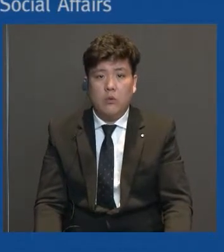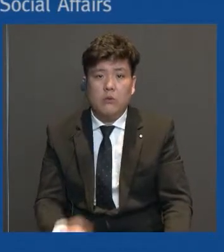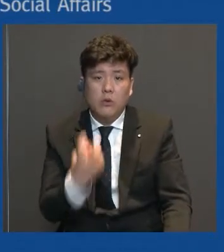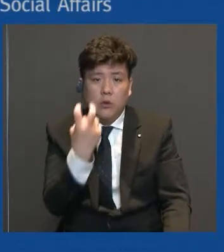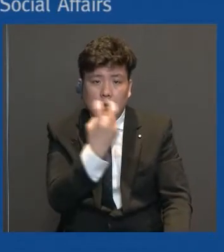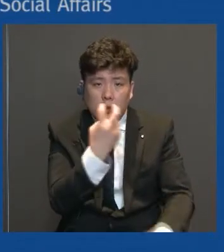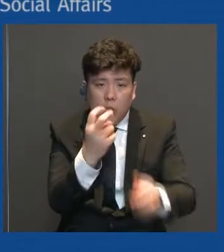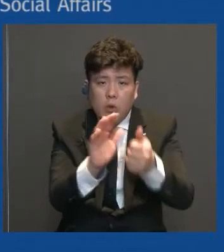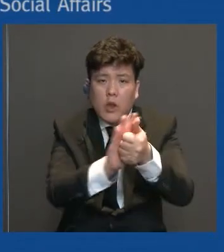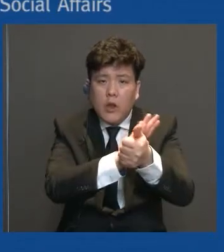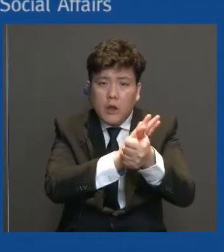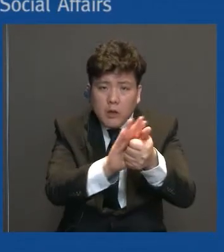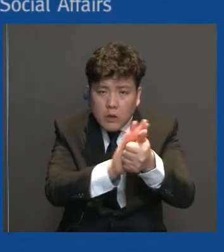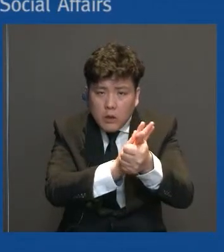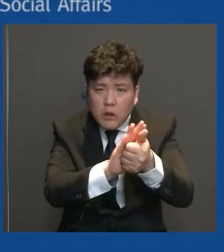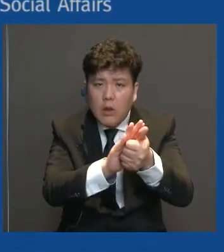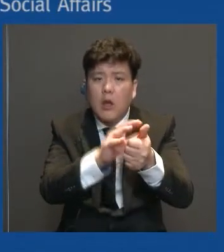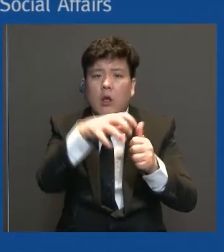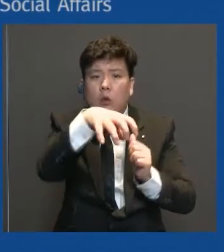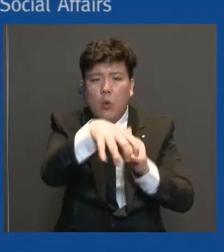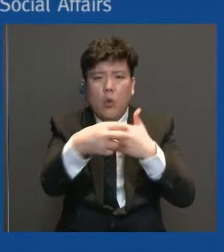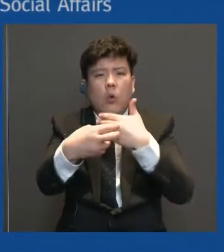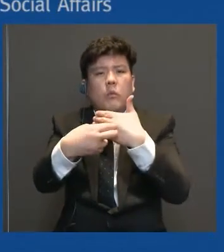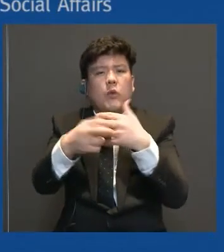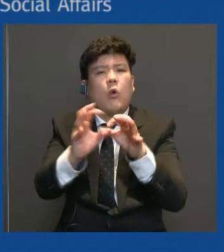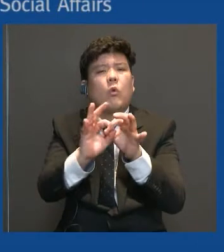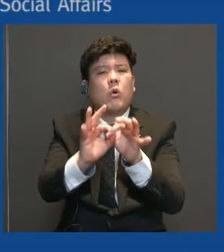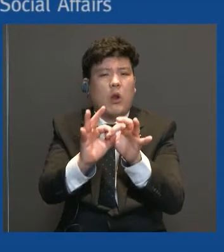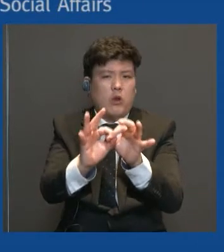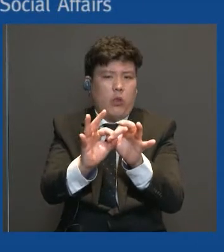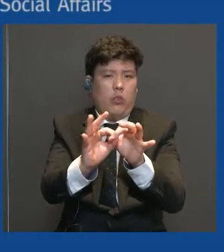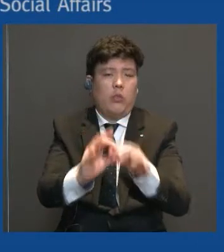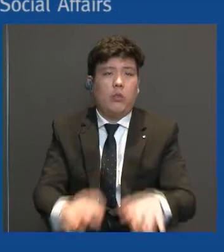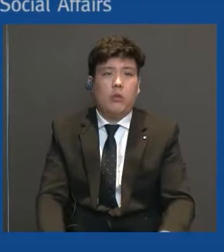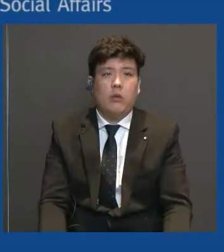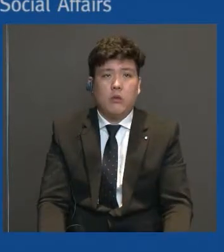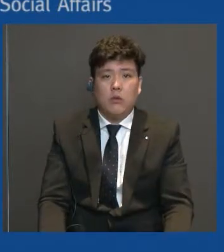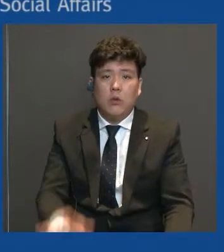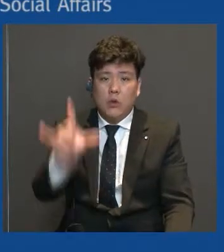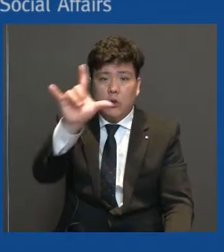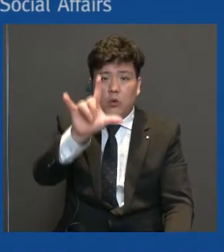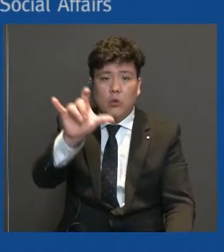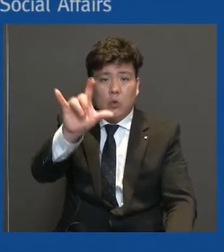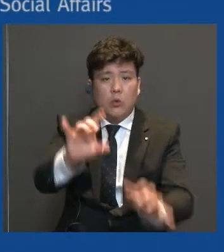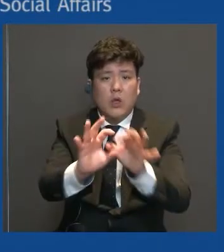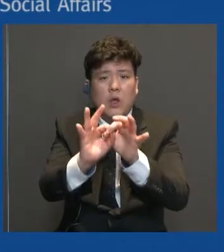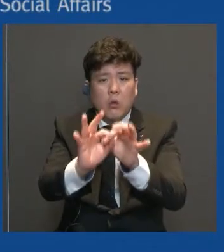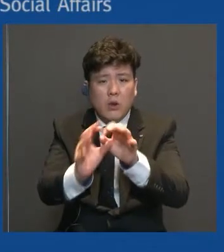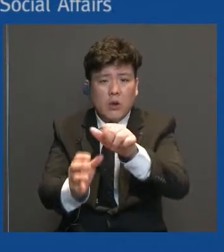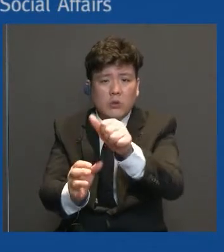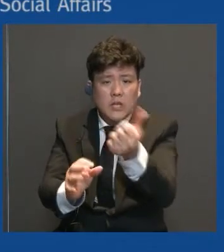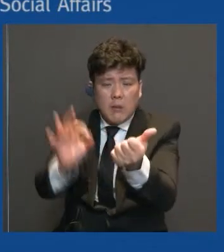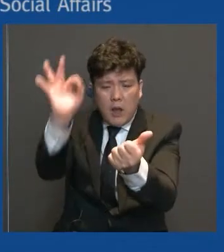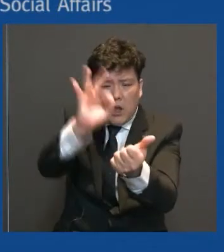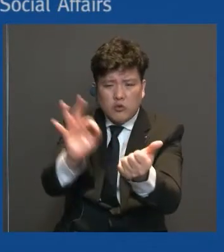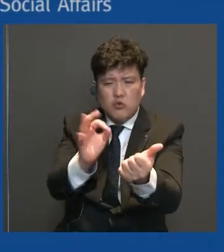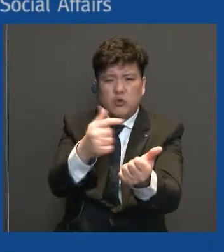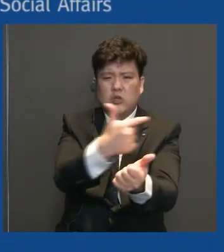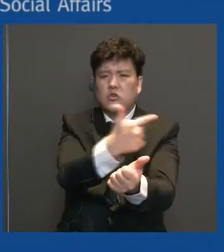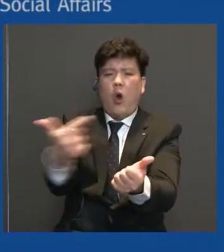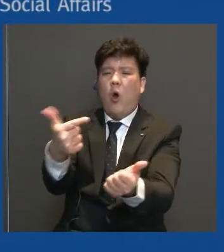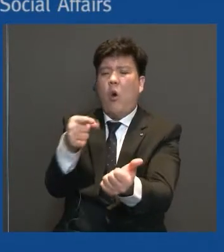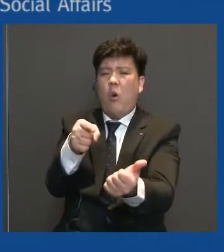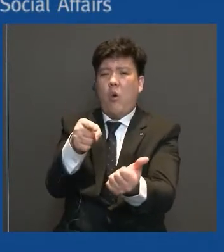In addition to their higher COVID-19 mortality risk, the rights and dignity of the residents may